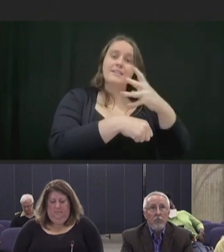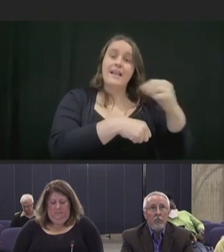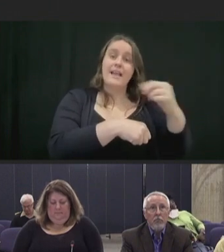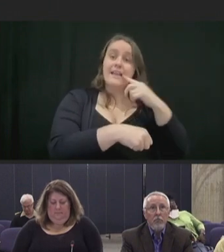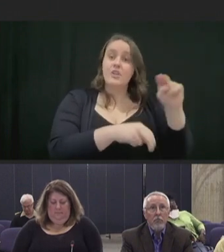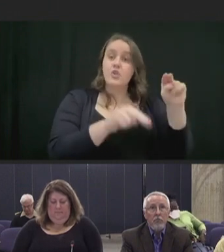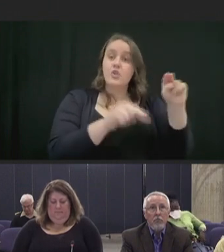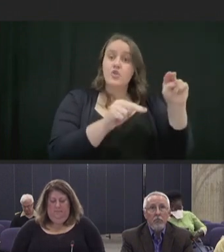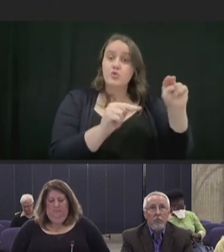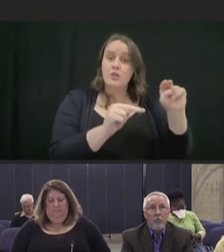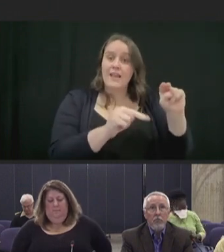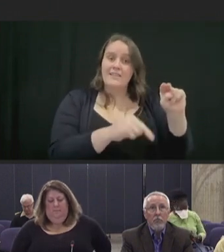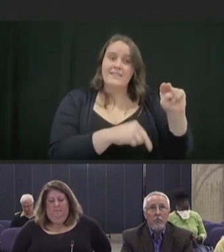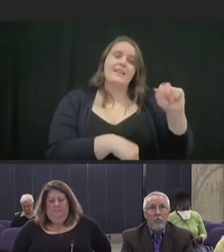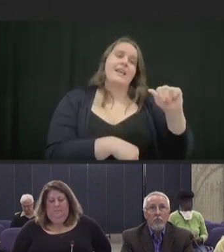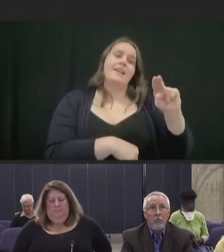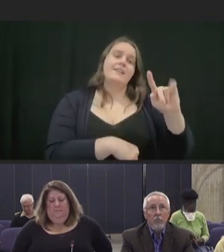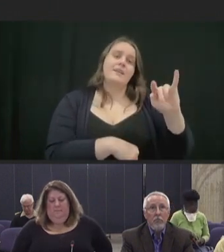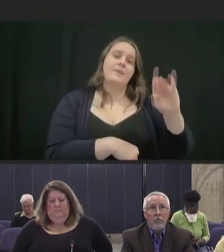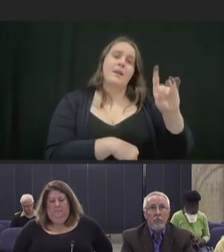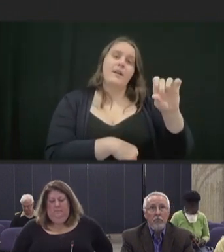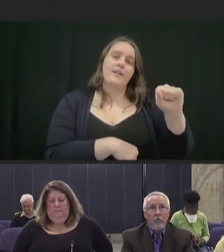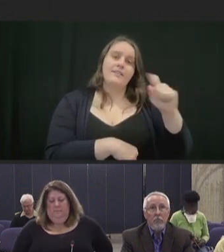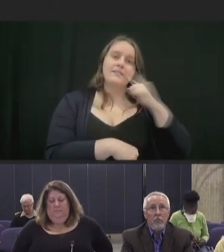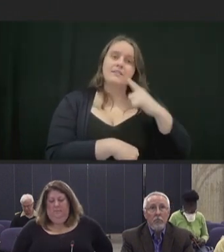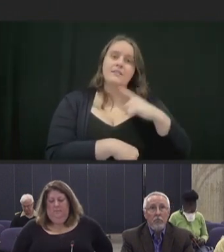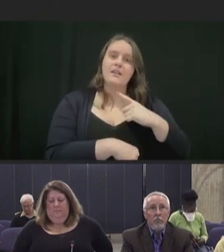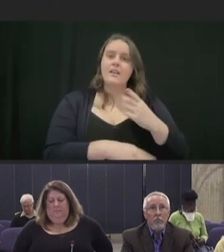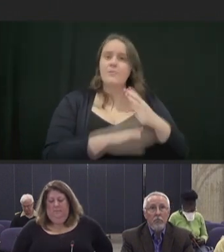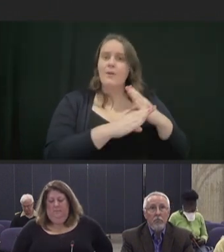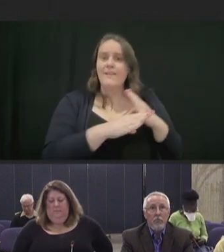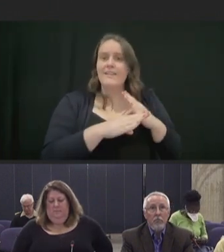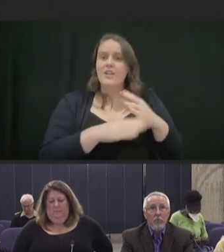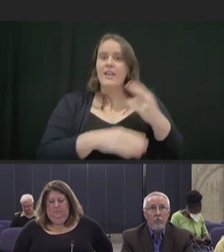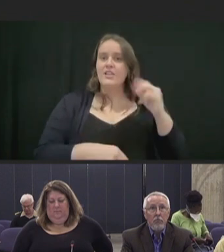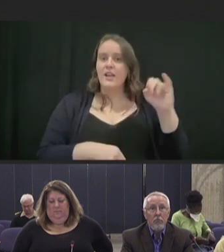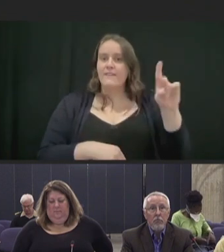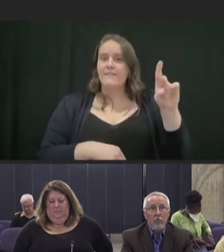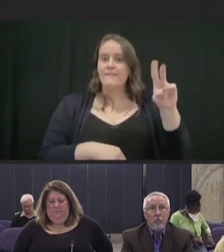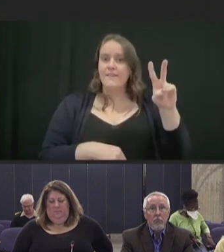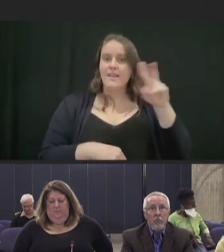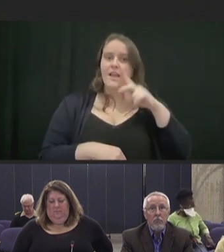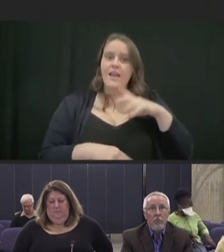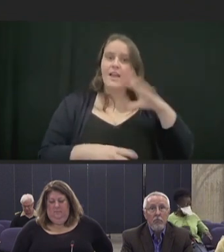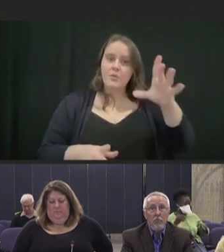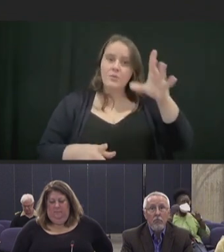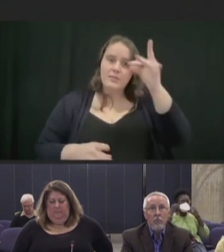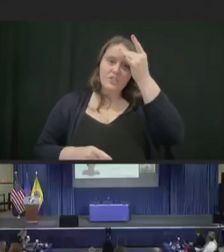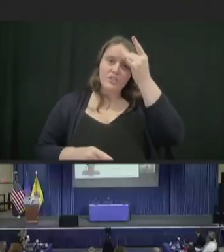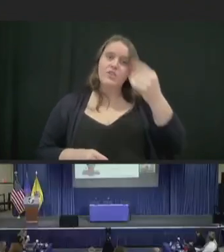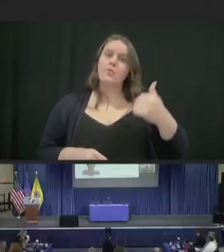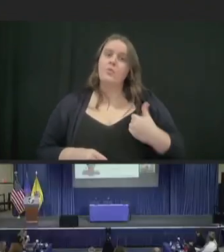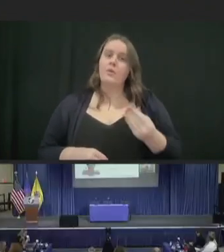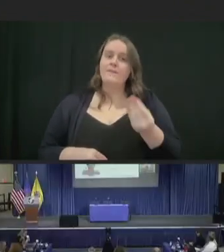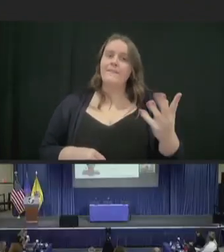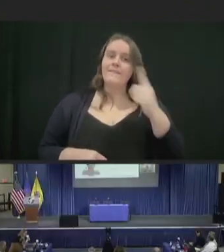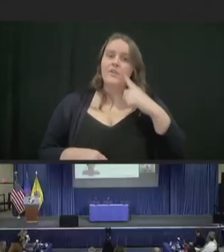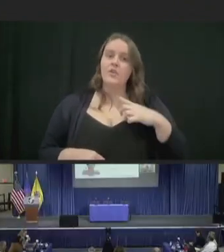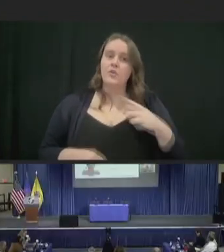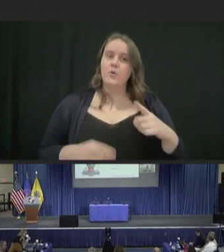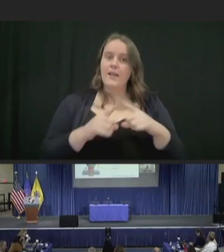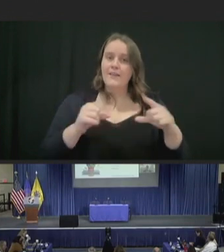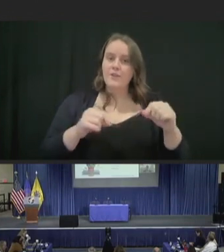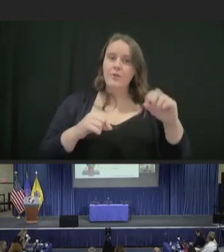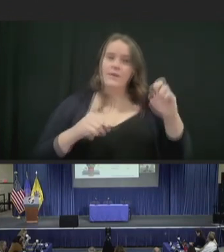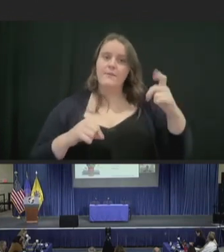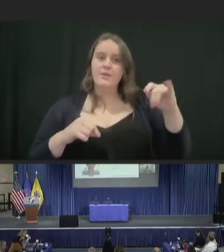acquisition. We have identified these 5 envelope epitope sites that are particular targets